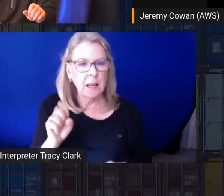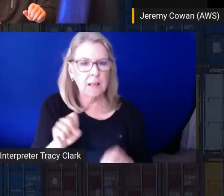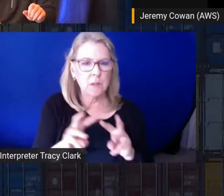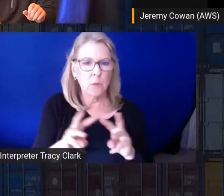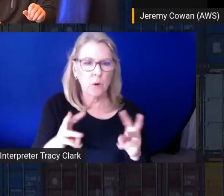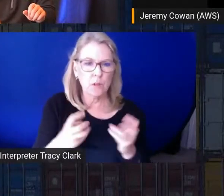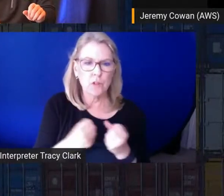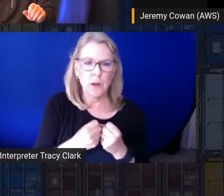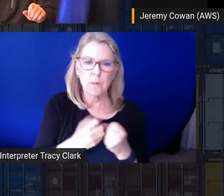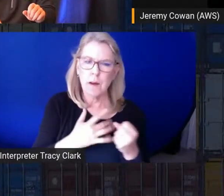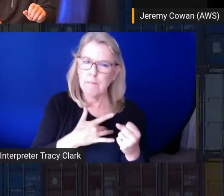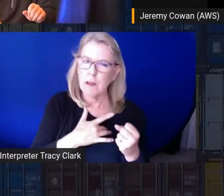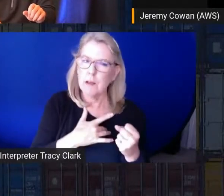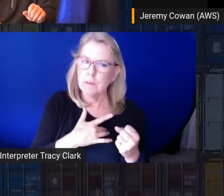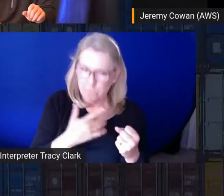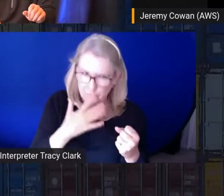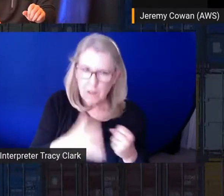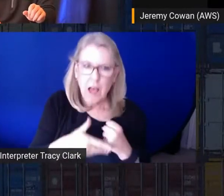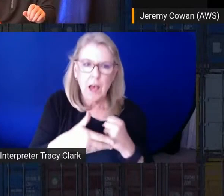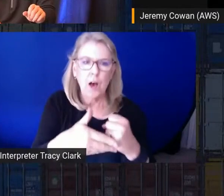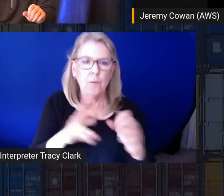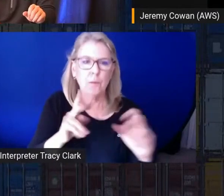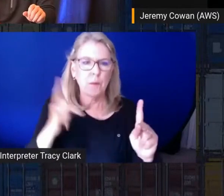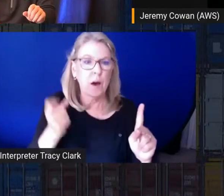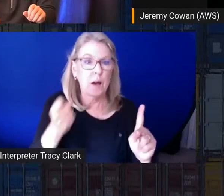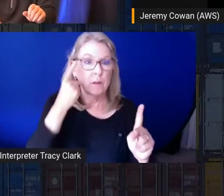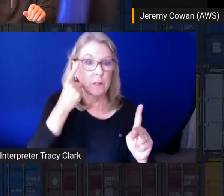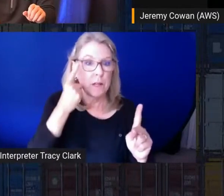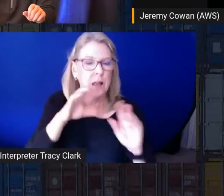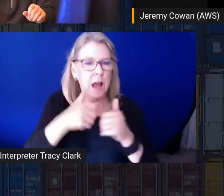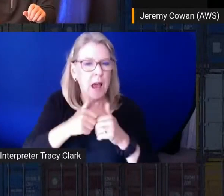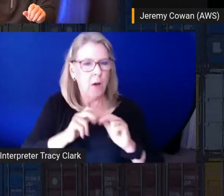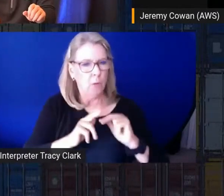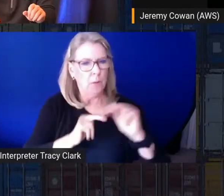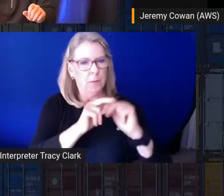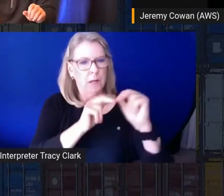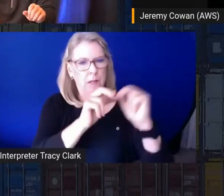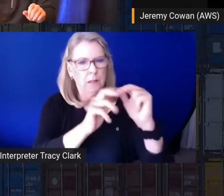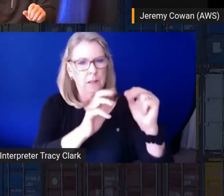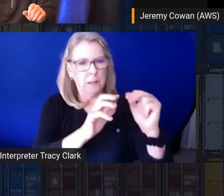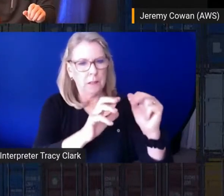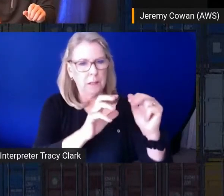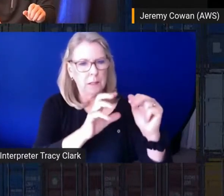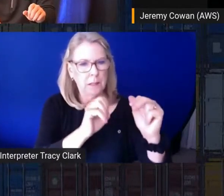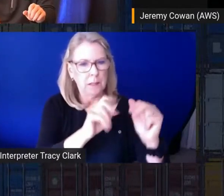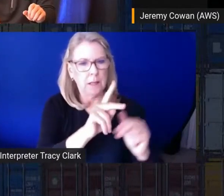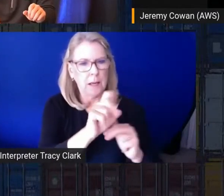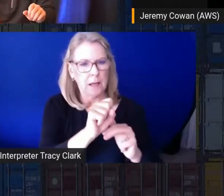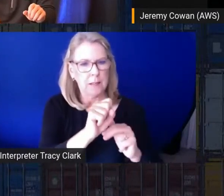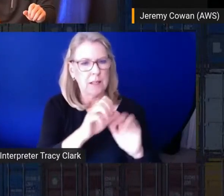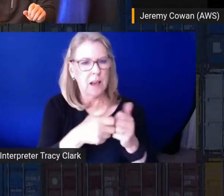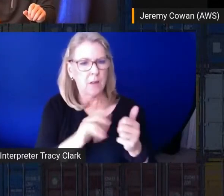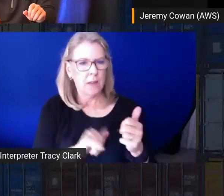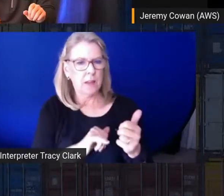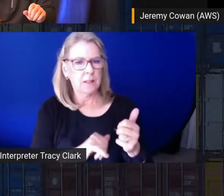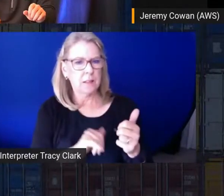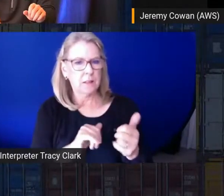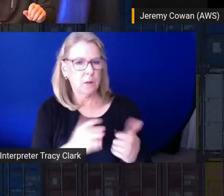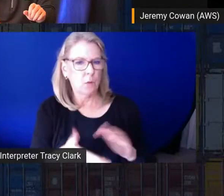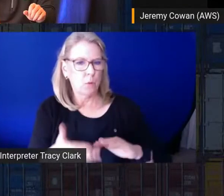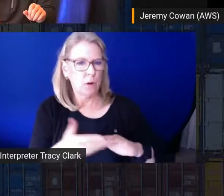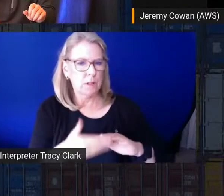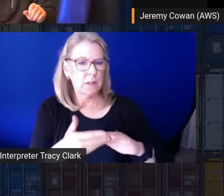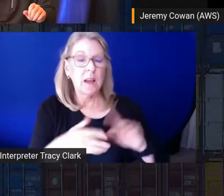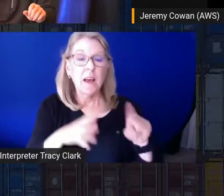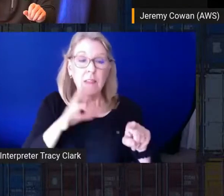people understand a little bit more about how EKS is built and how it works. This is actually published as a standalone